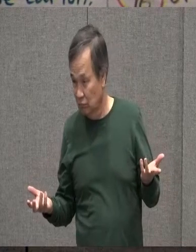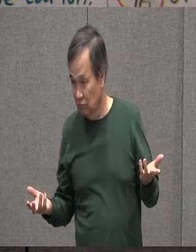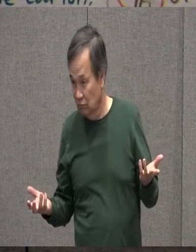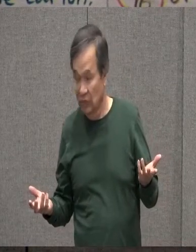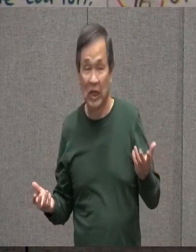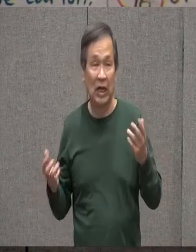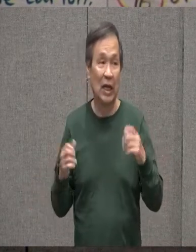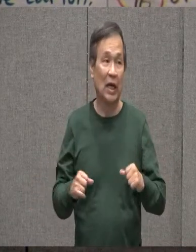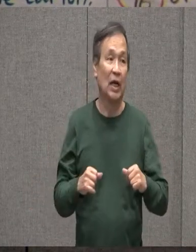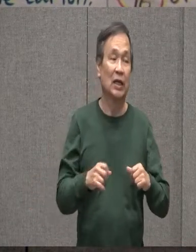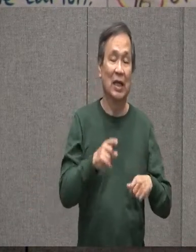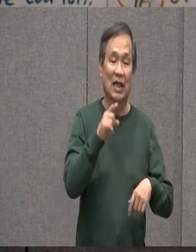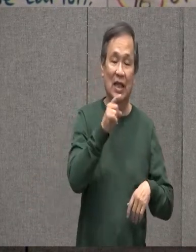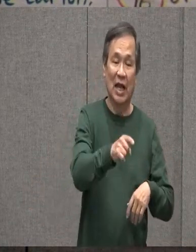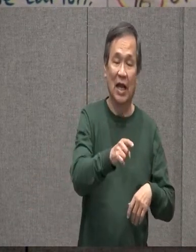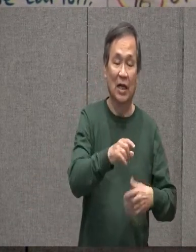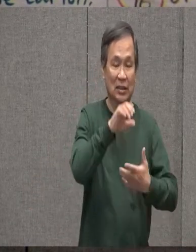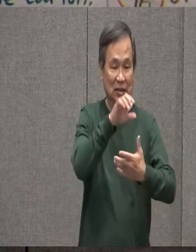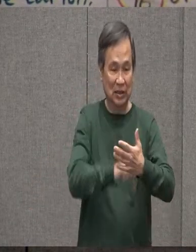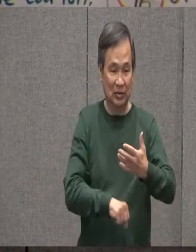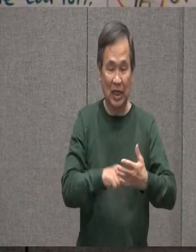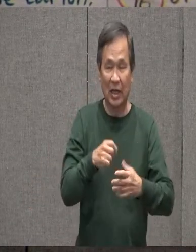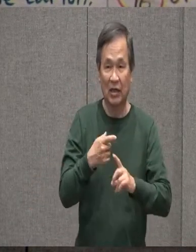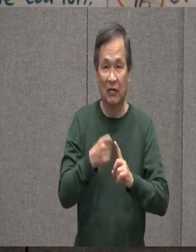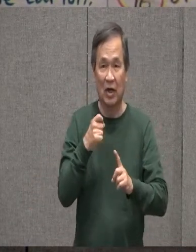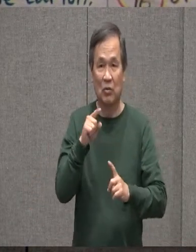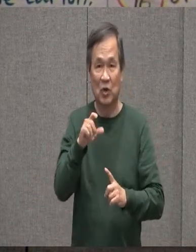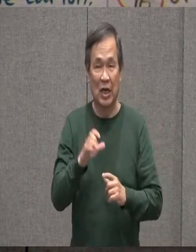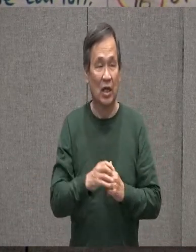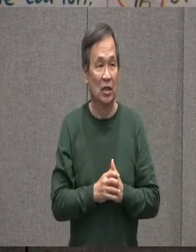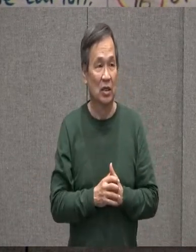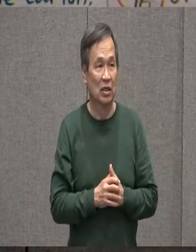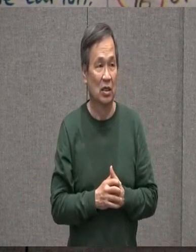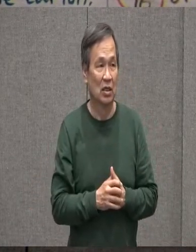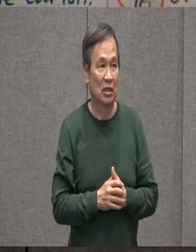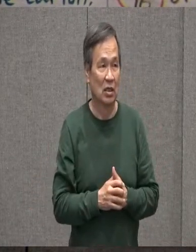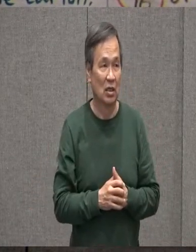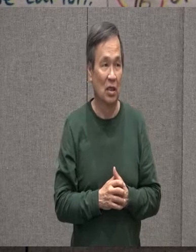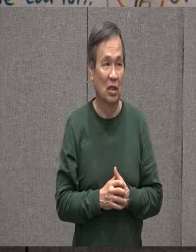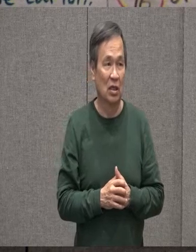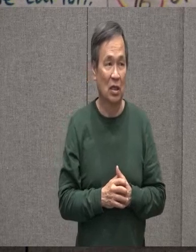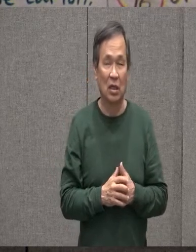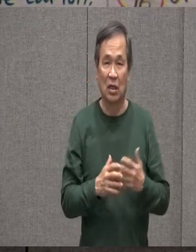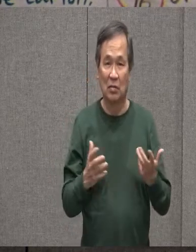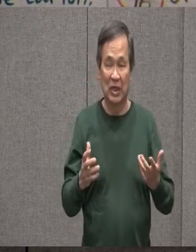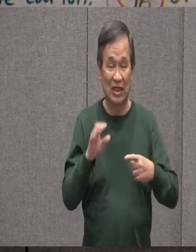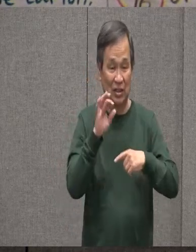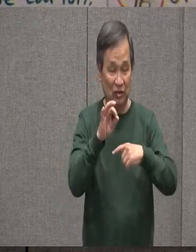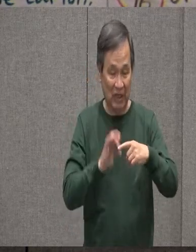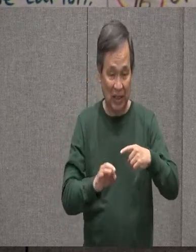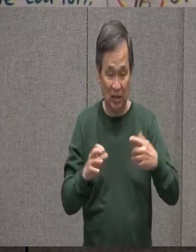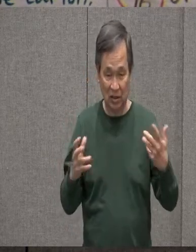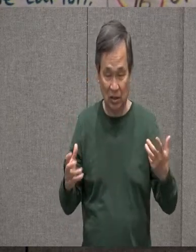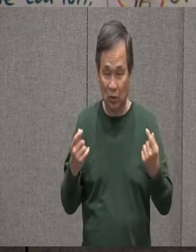because we never add our denominators, right? So we have 25 plus 30 is